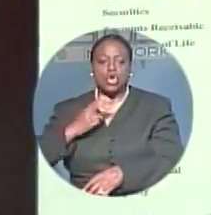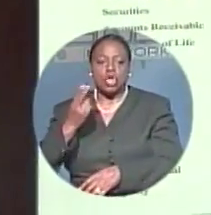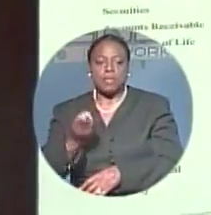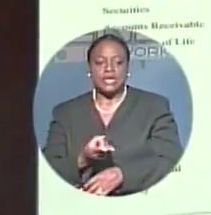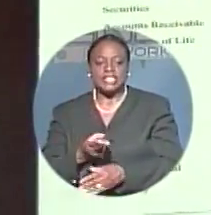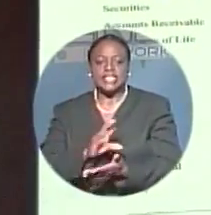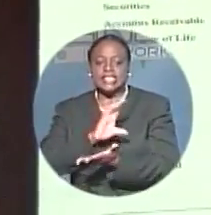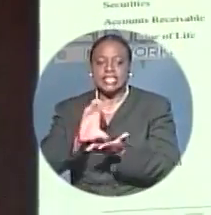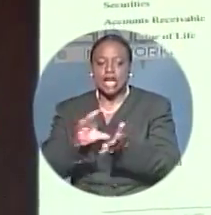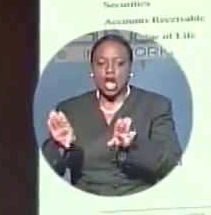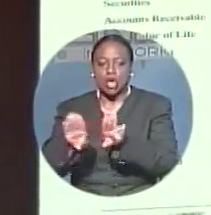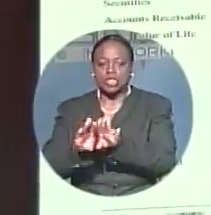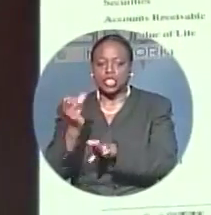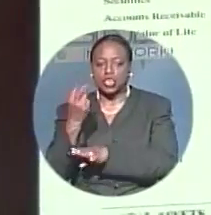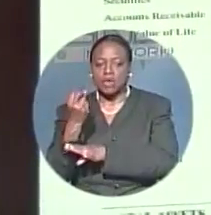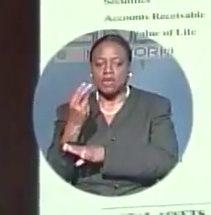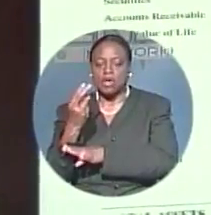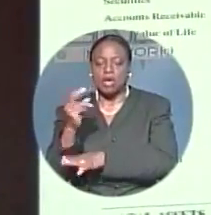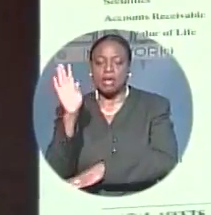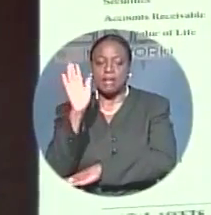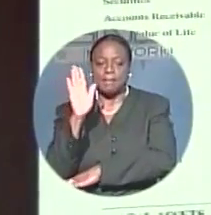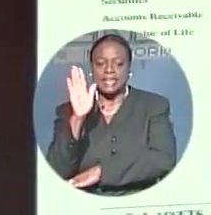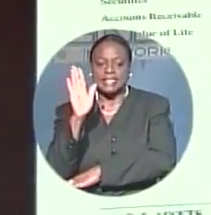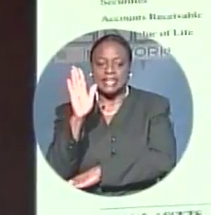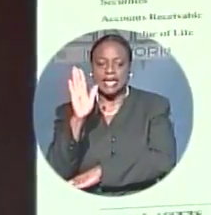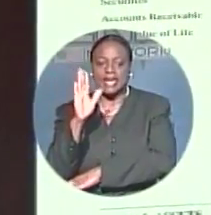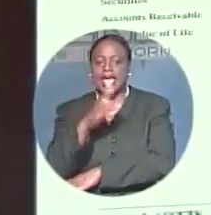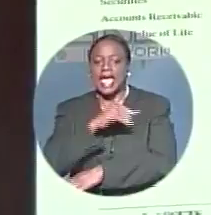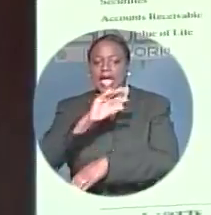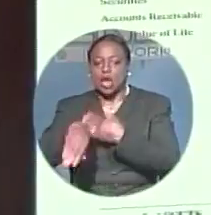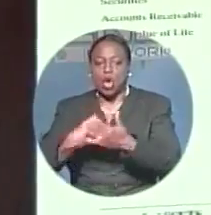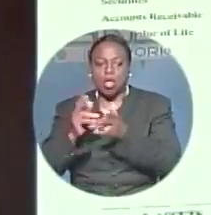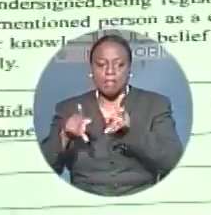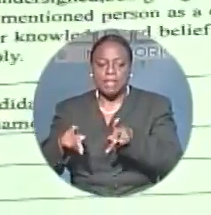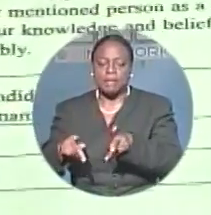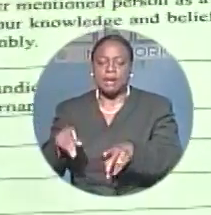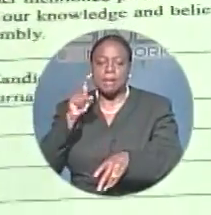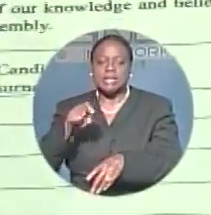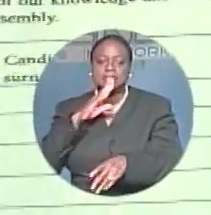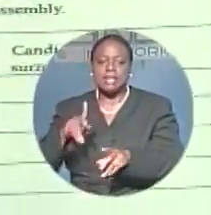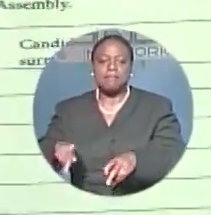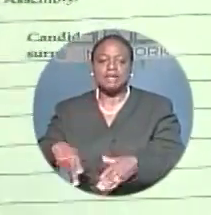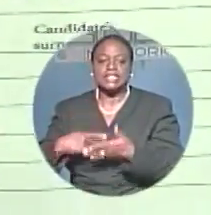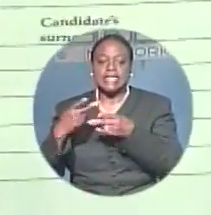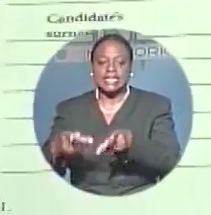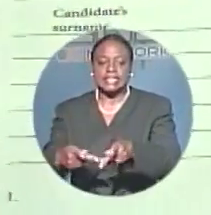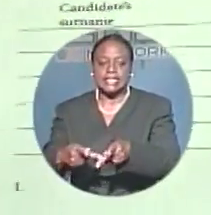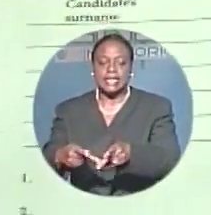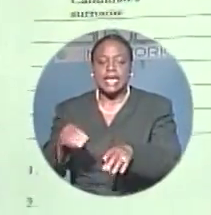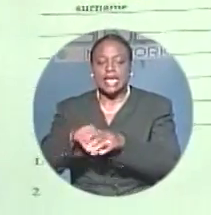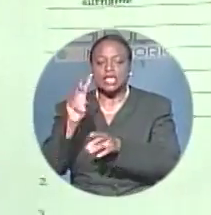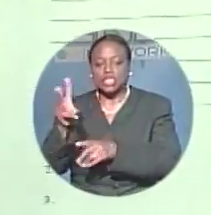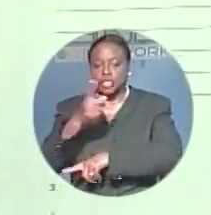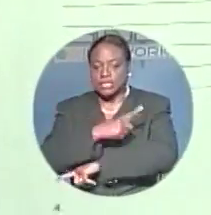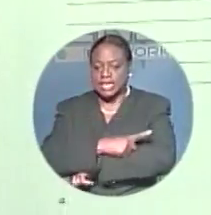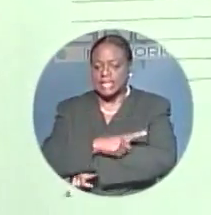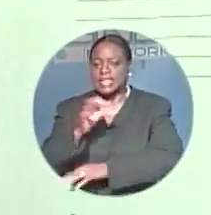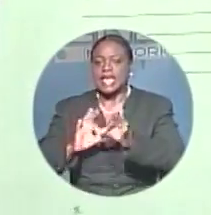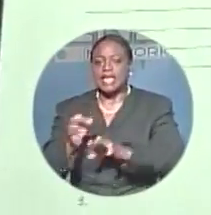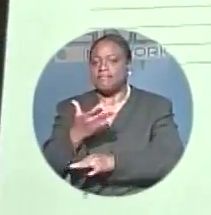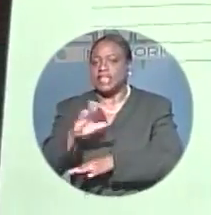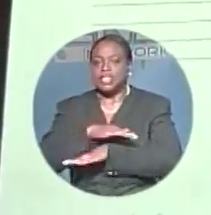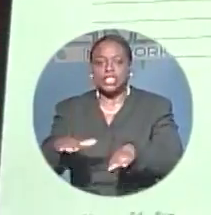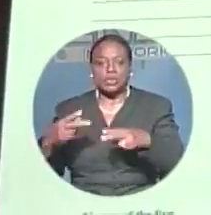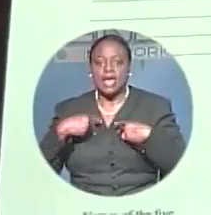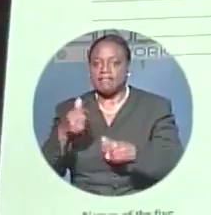12 midday, and candidates must be gazetted within two days. If candidates do not have the necessary documentation in